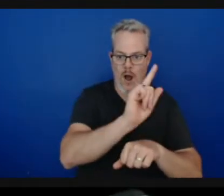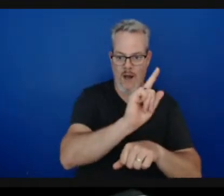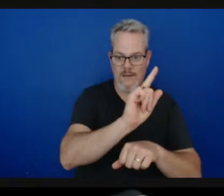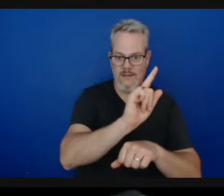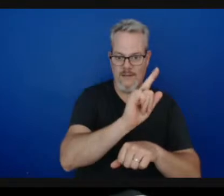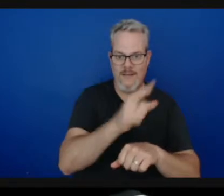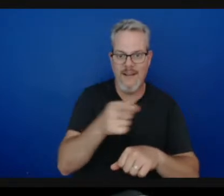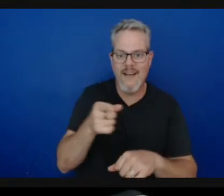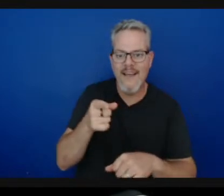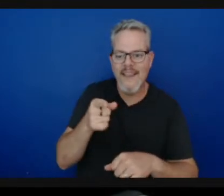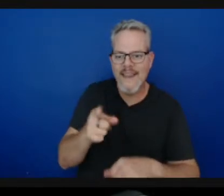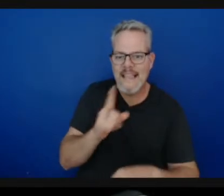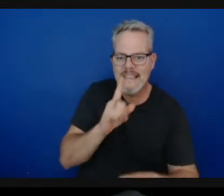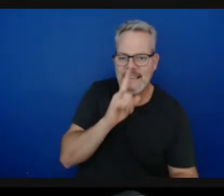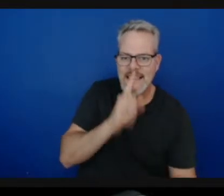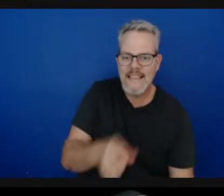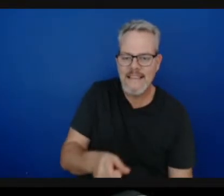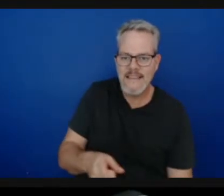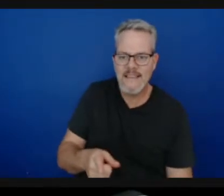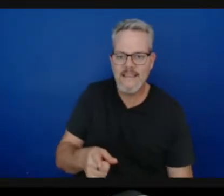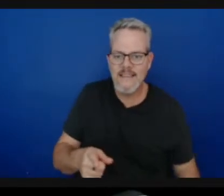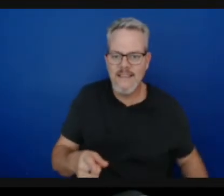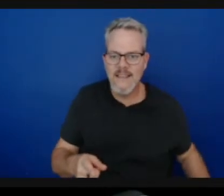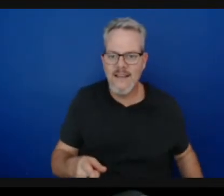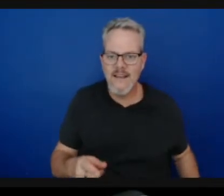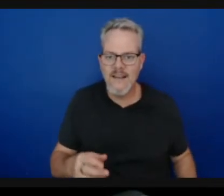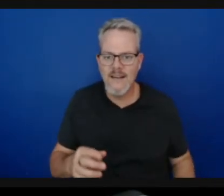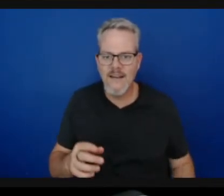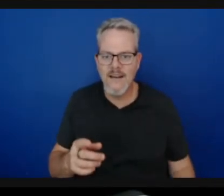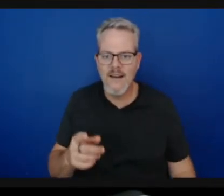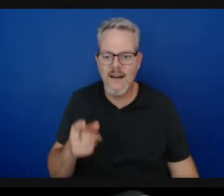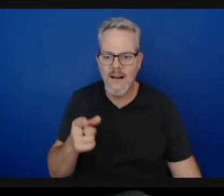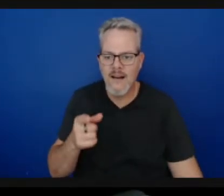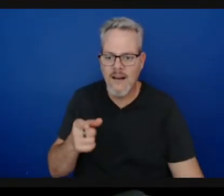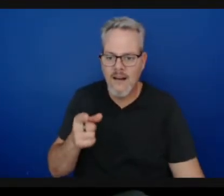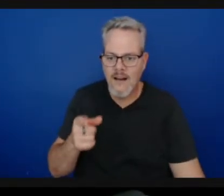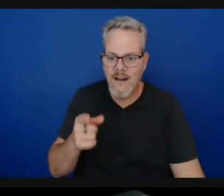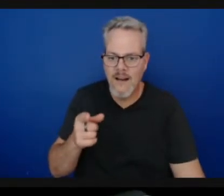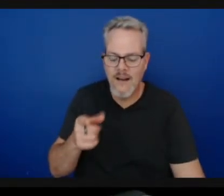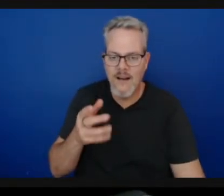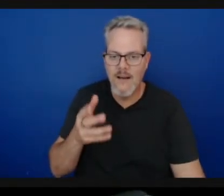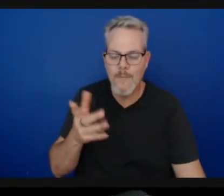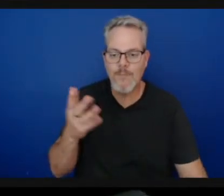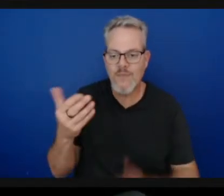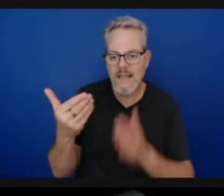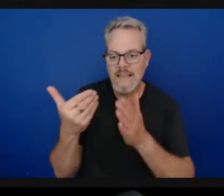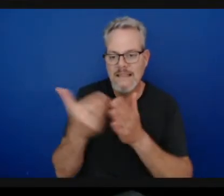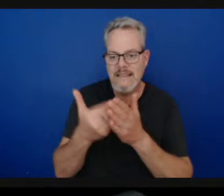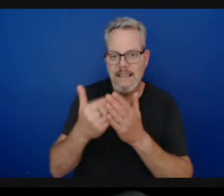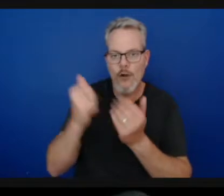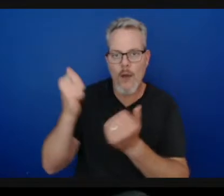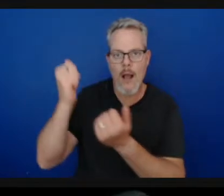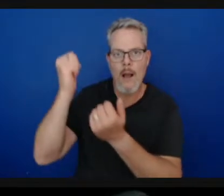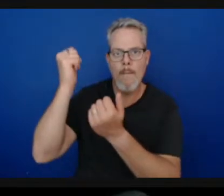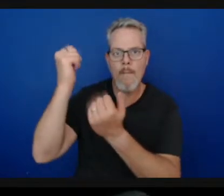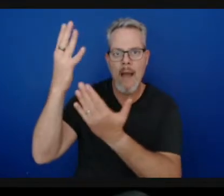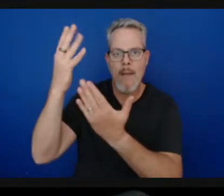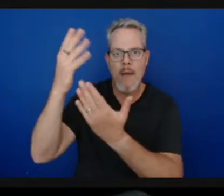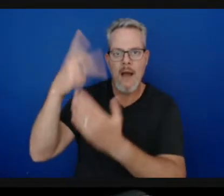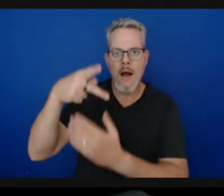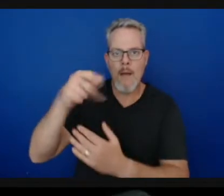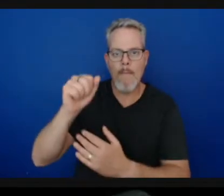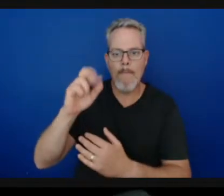This is put on by the Kohala Resilience Hub. This is near the Kamehameha Park, the Kamehameha